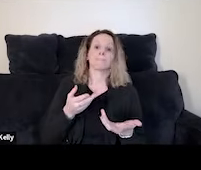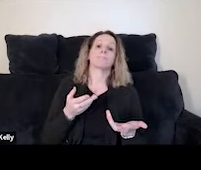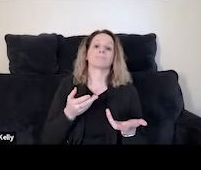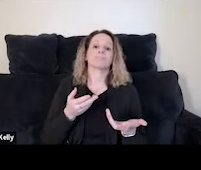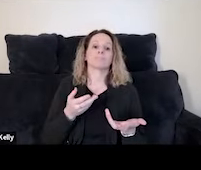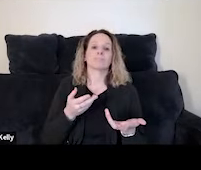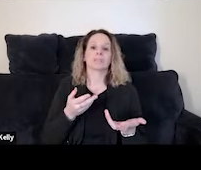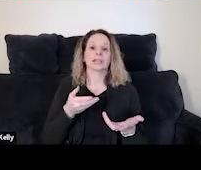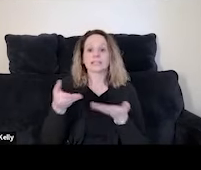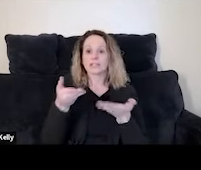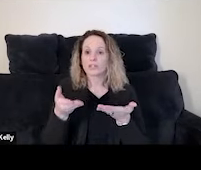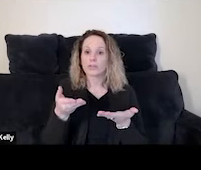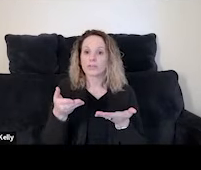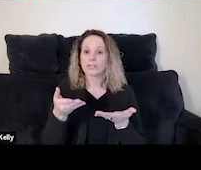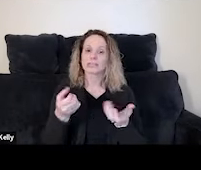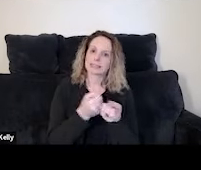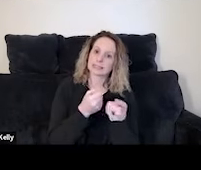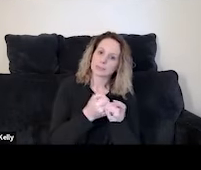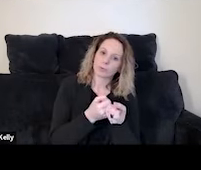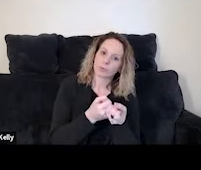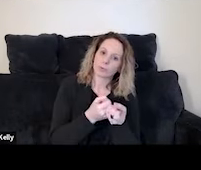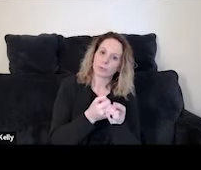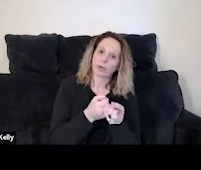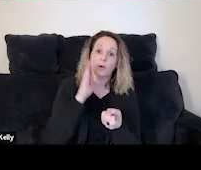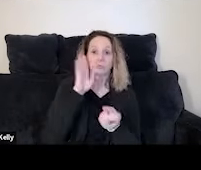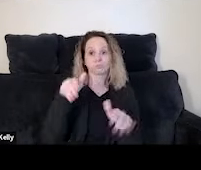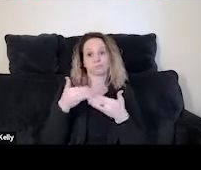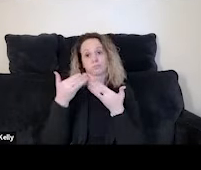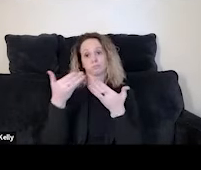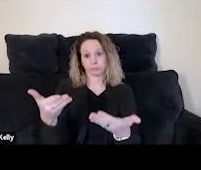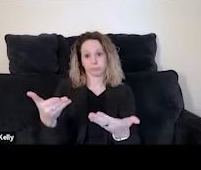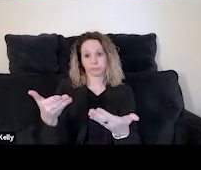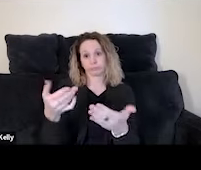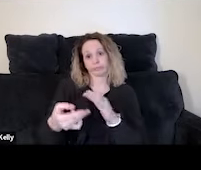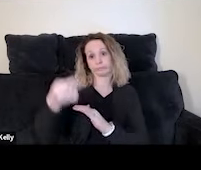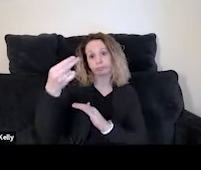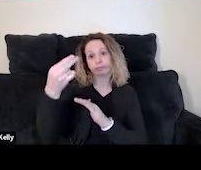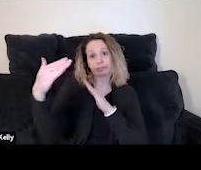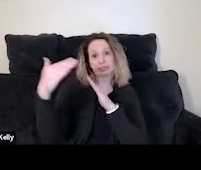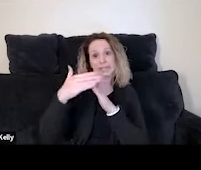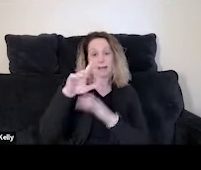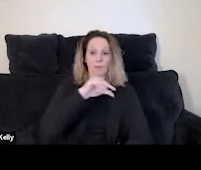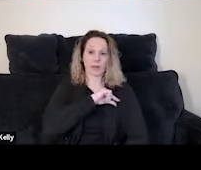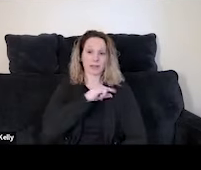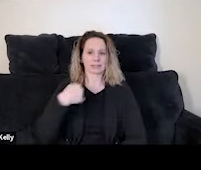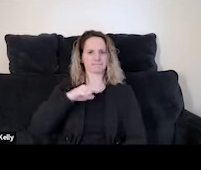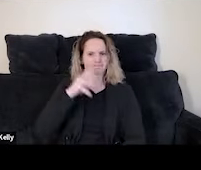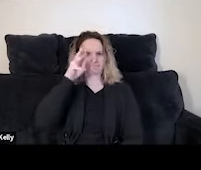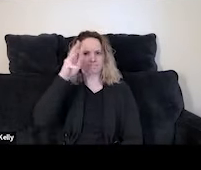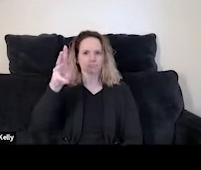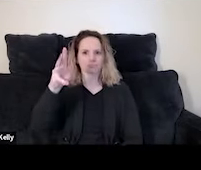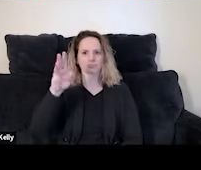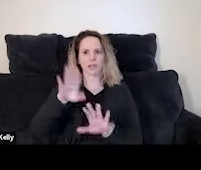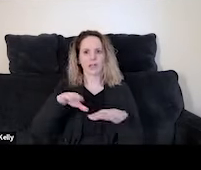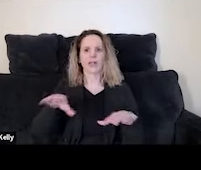in the services and supports that would be delivered at the highest quality. So we created the Child